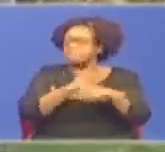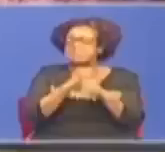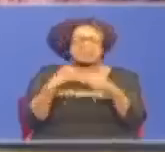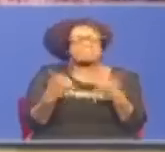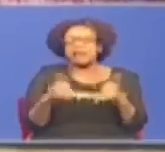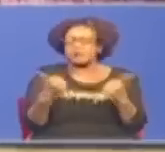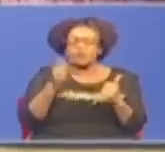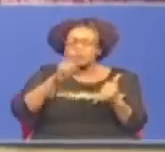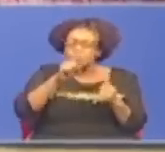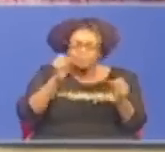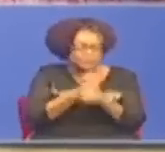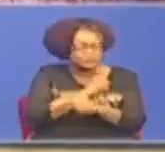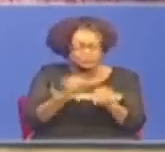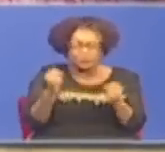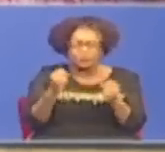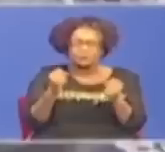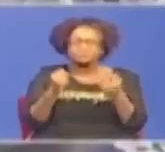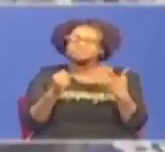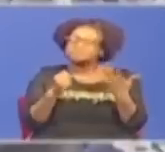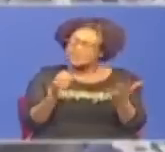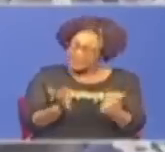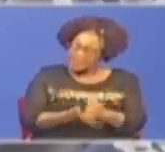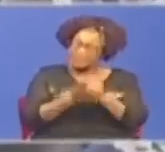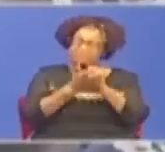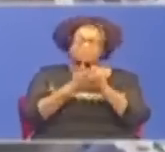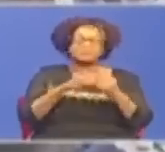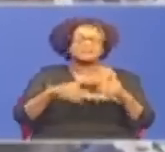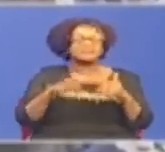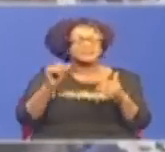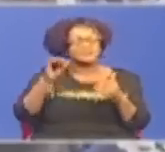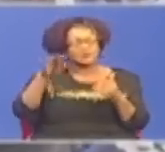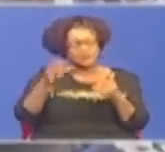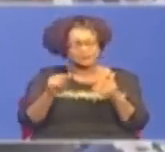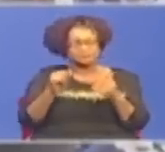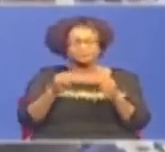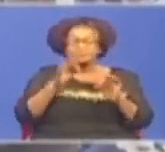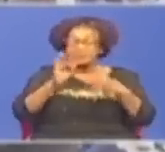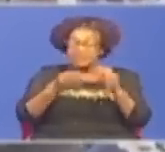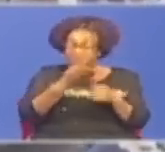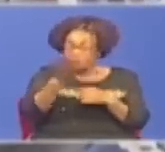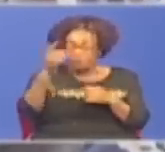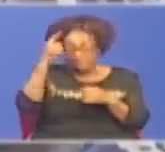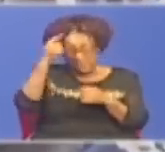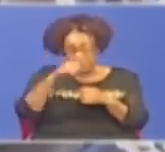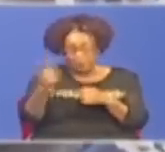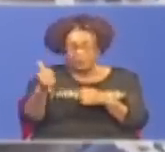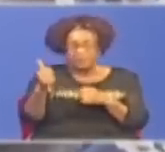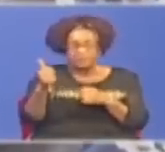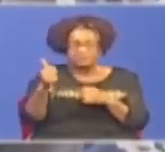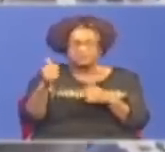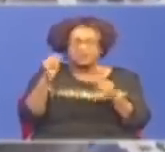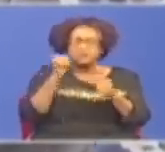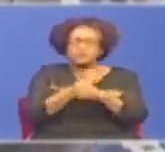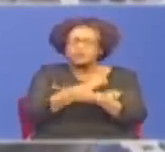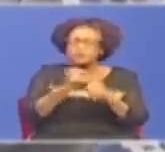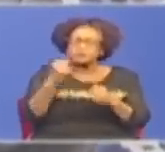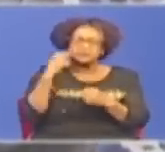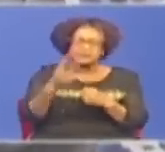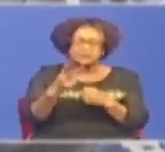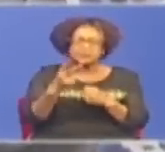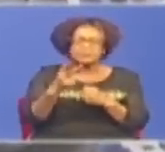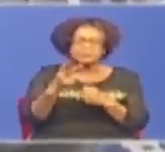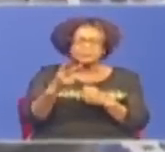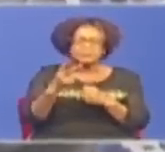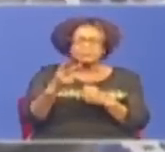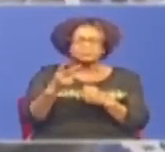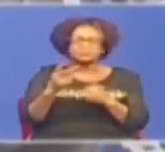sifuata. Help Sifuna, help. Kama wewe ni mtu ambaye mwenye akili timamu na uwezi kuona kwamba mwalimu kutembea